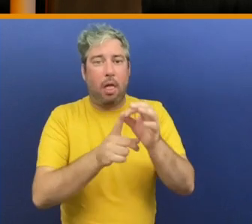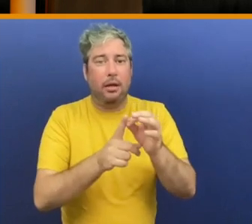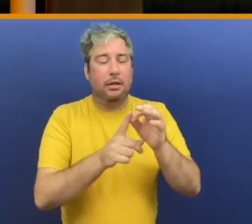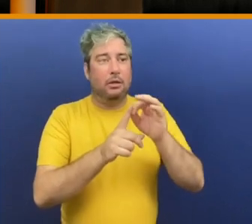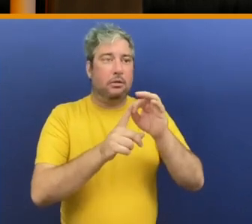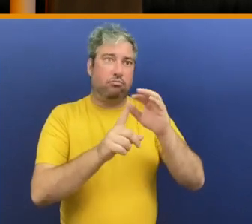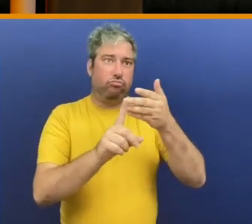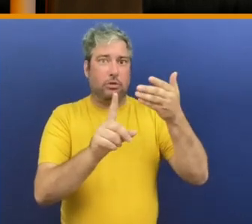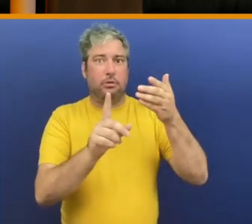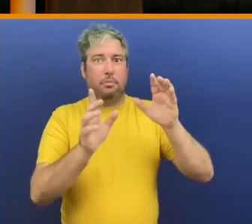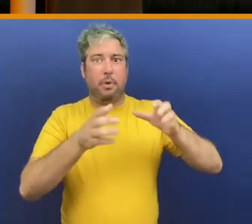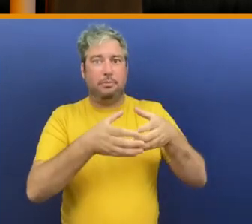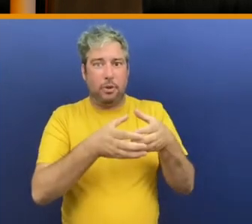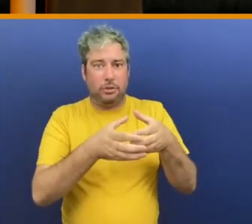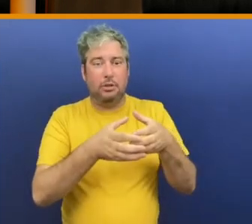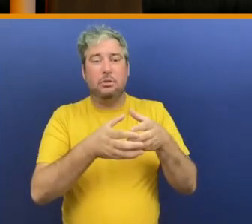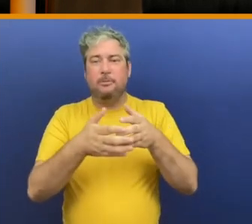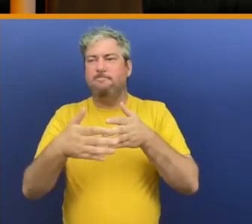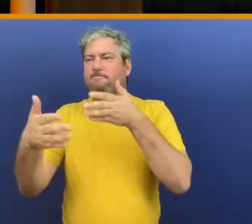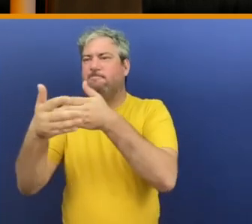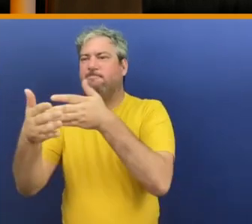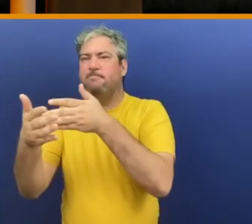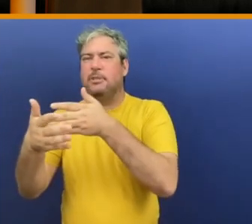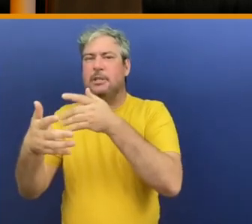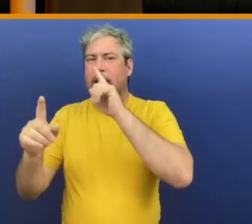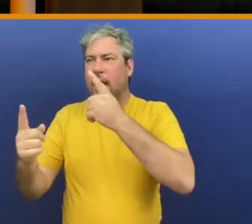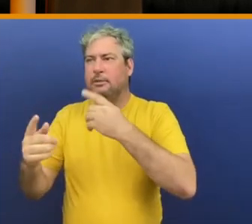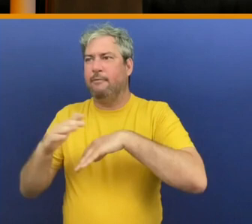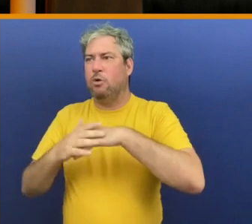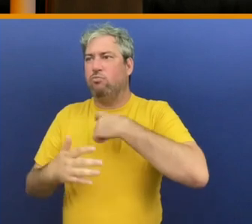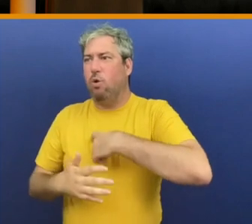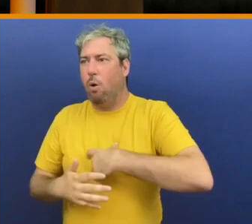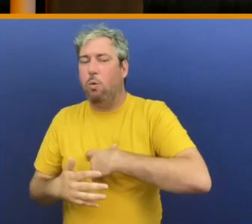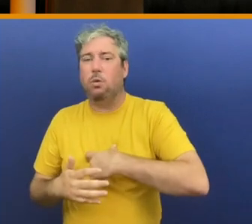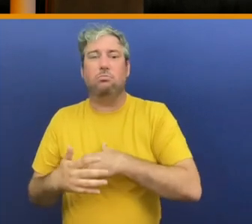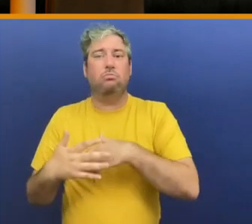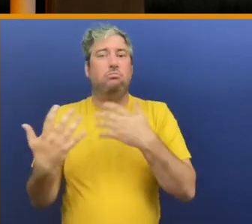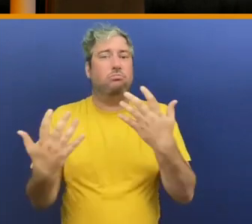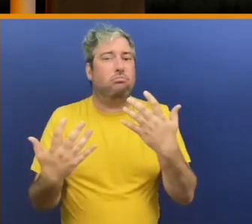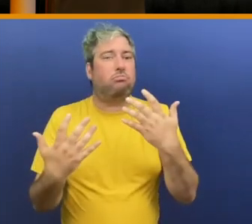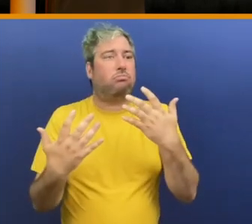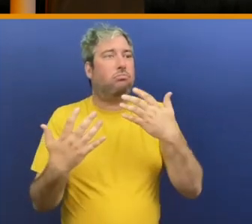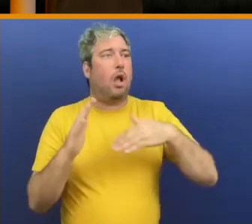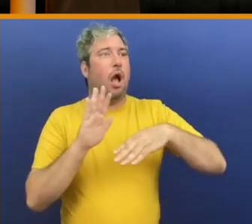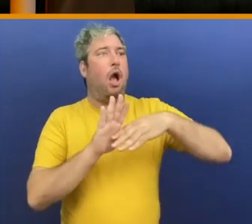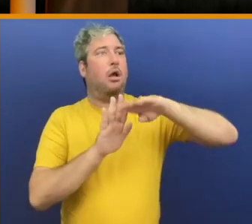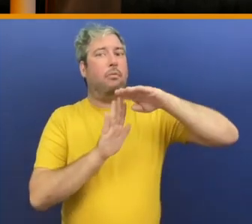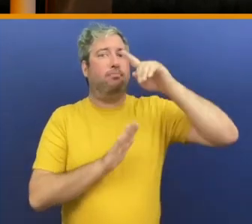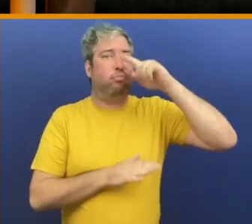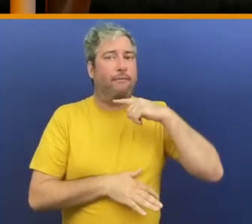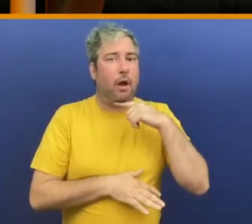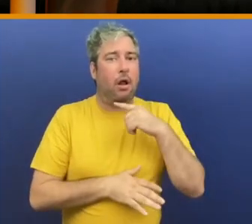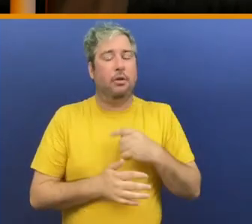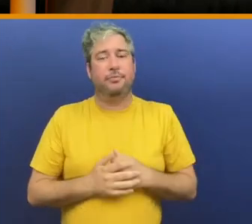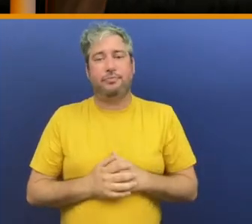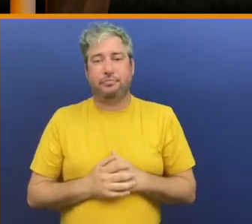a full role in the party or to giving them a higher profile. In short, how they might be brought more into